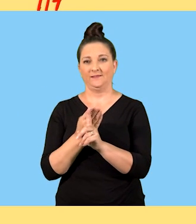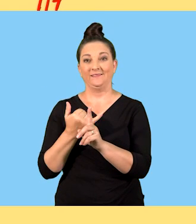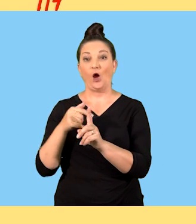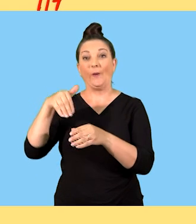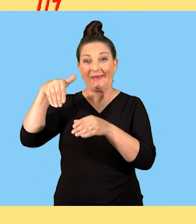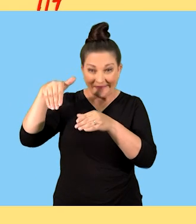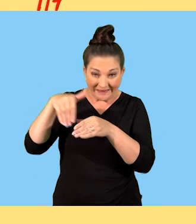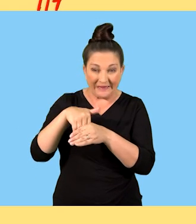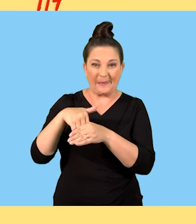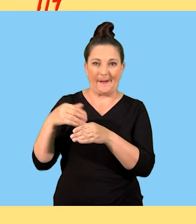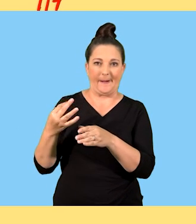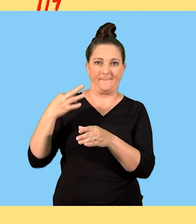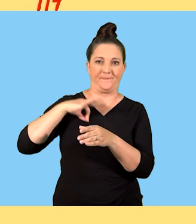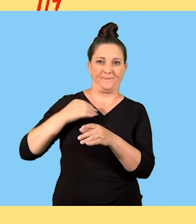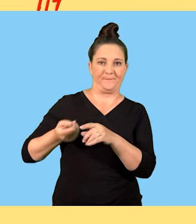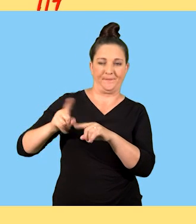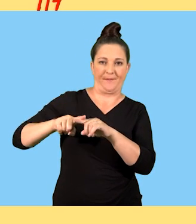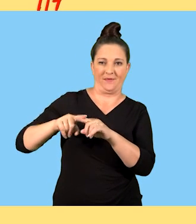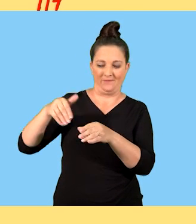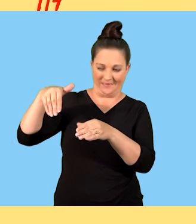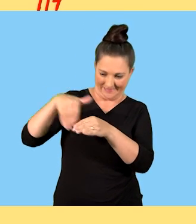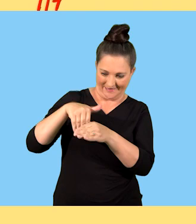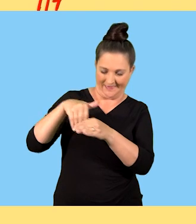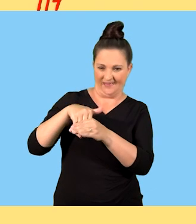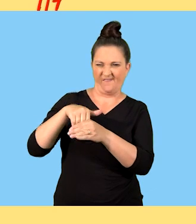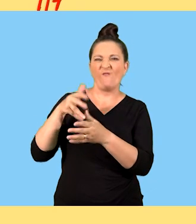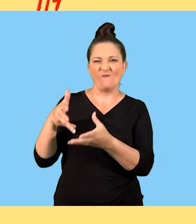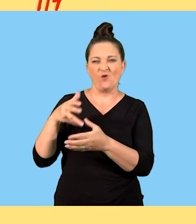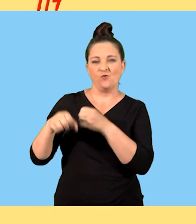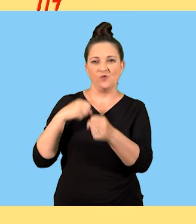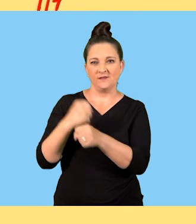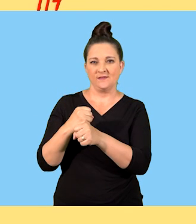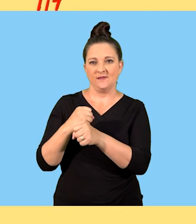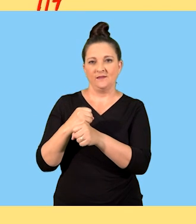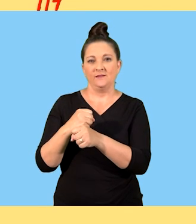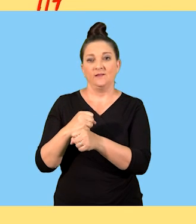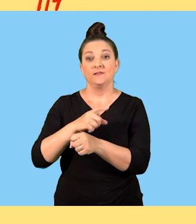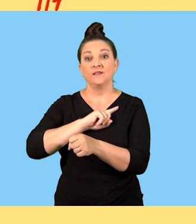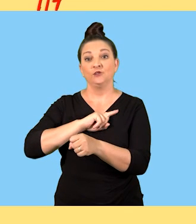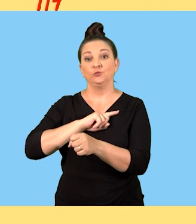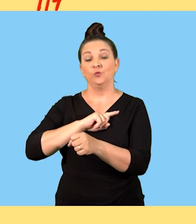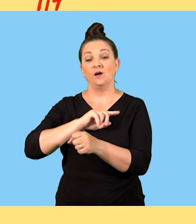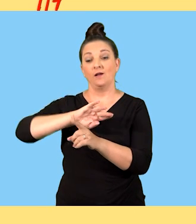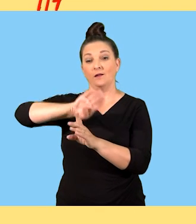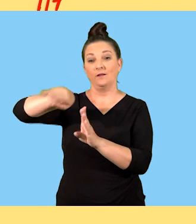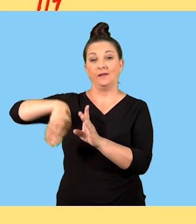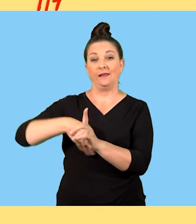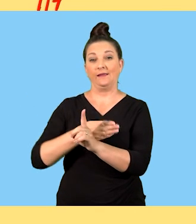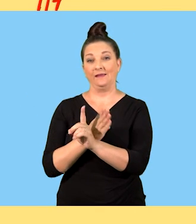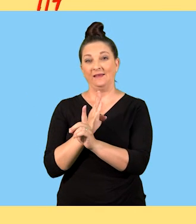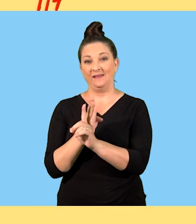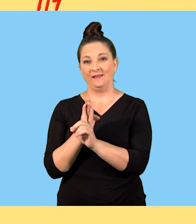because it includes a premium, and then that premium which is for the year, it would therefore end